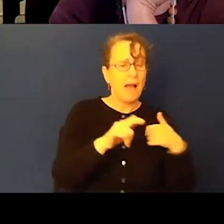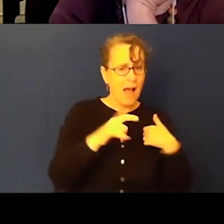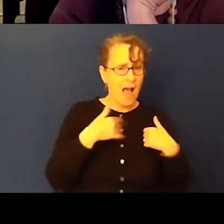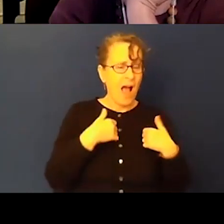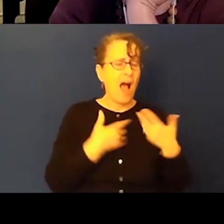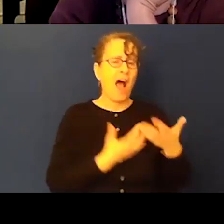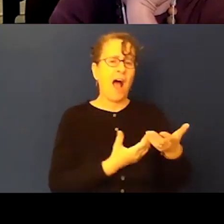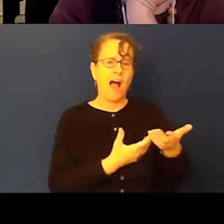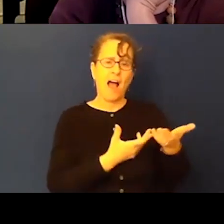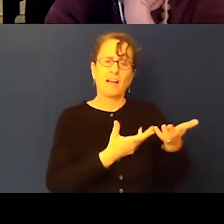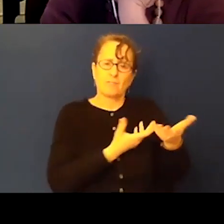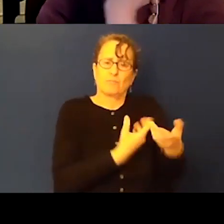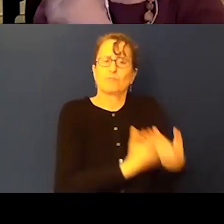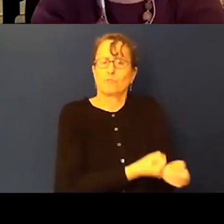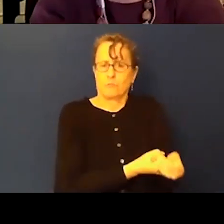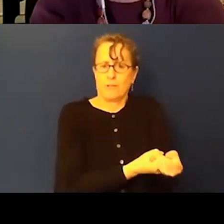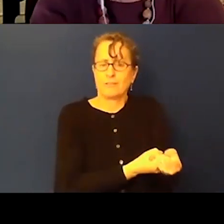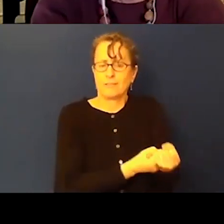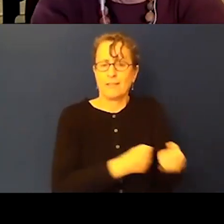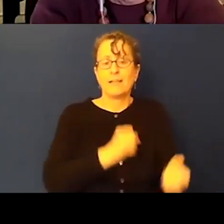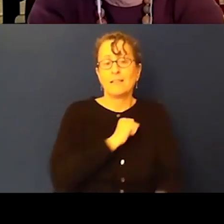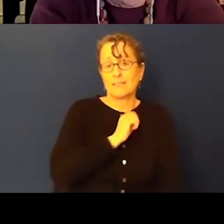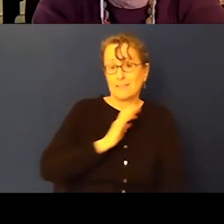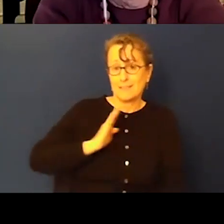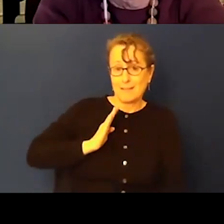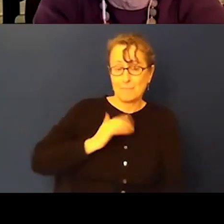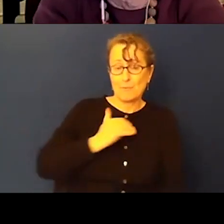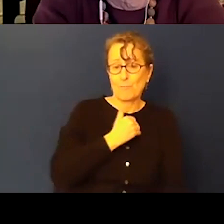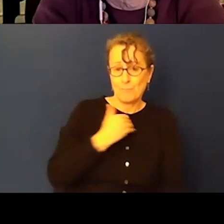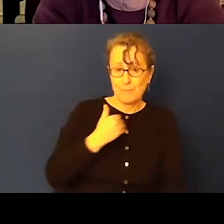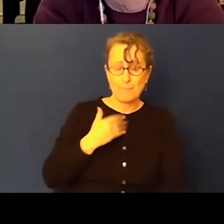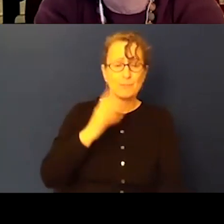system to get rich.